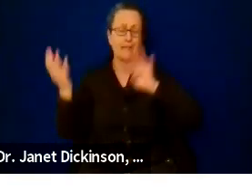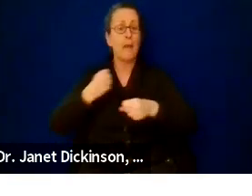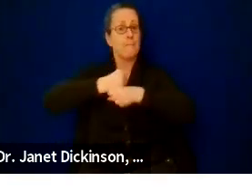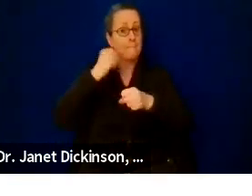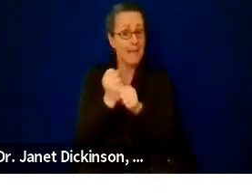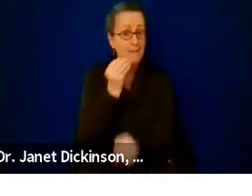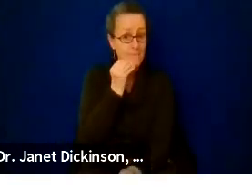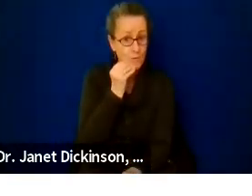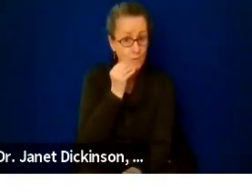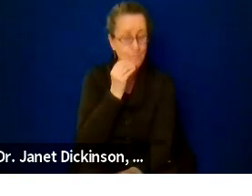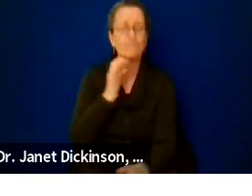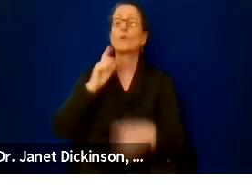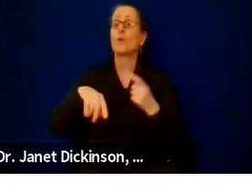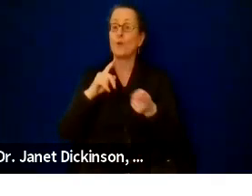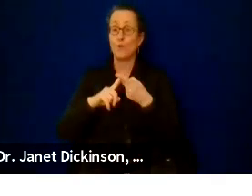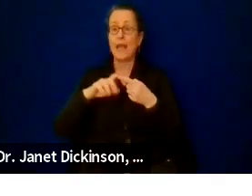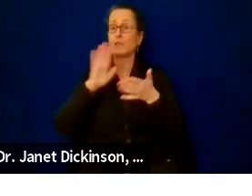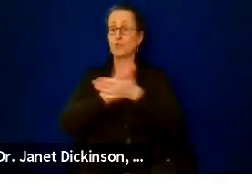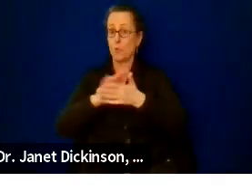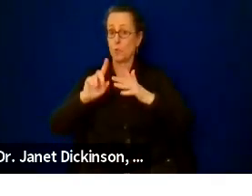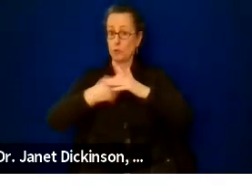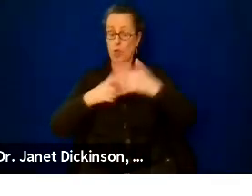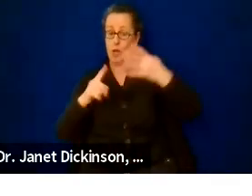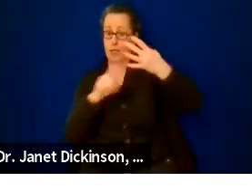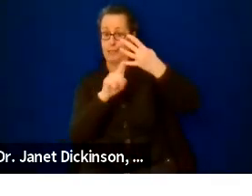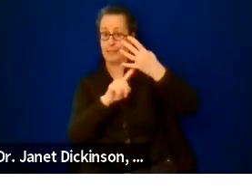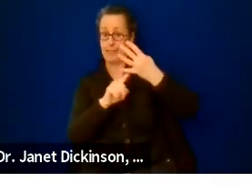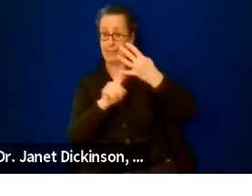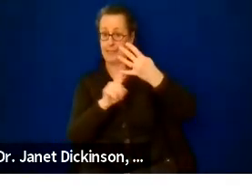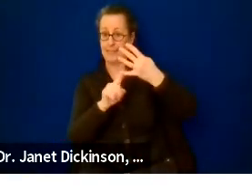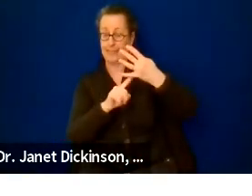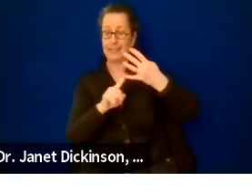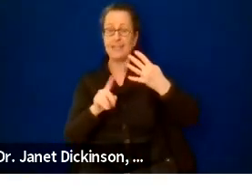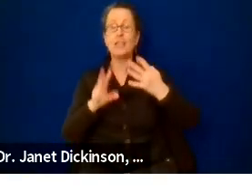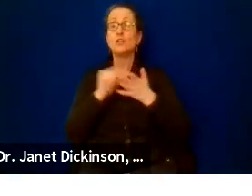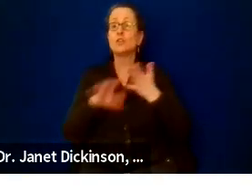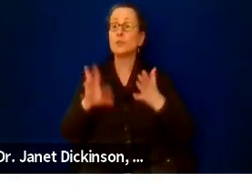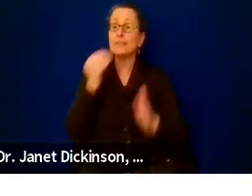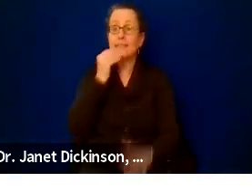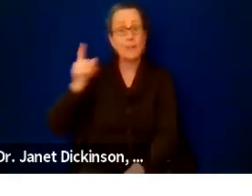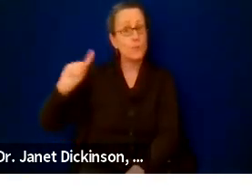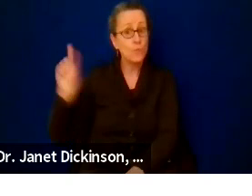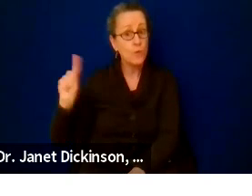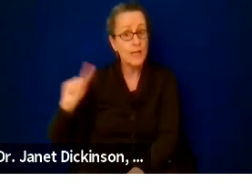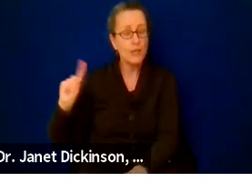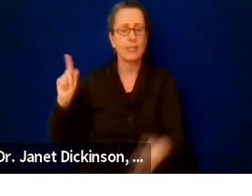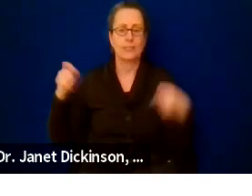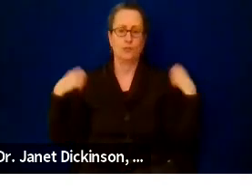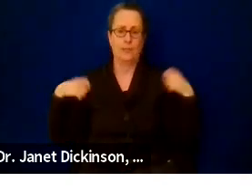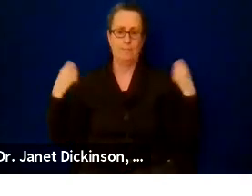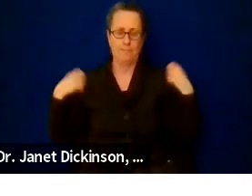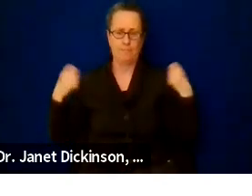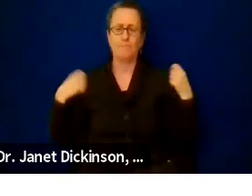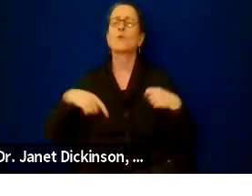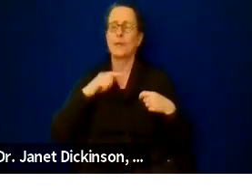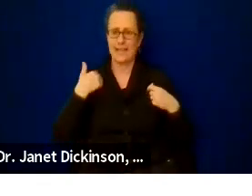to school in April, our students will be eating lunch in the gym at socially distanced